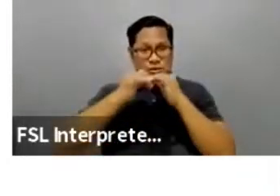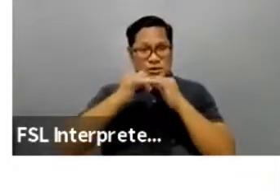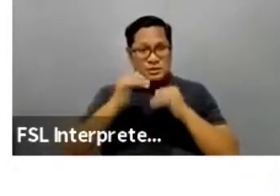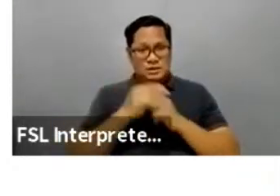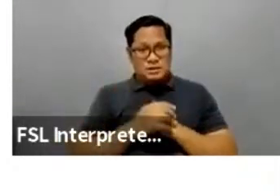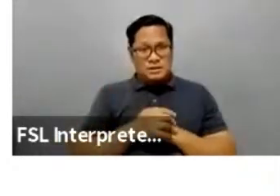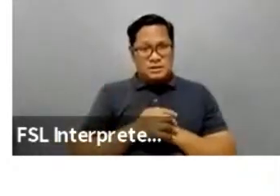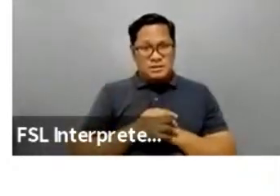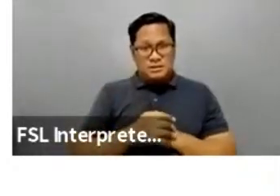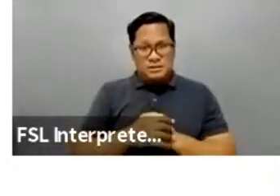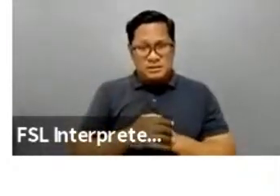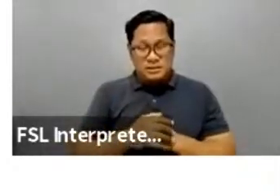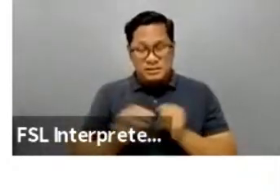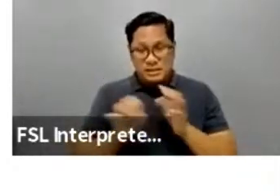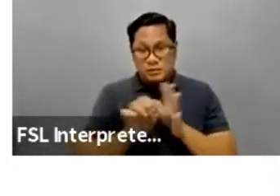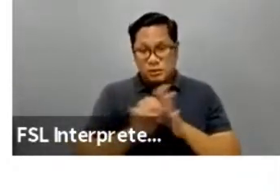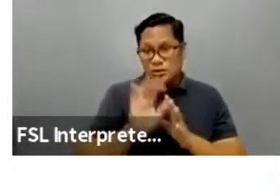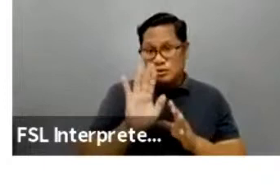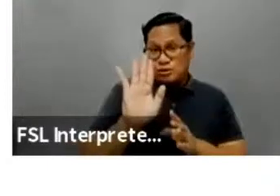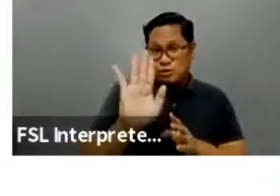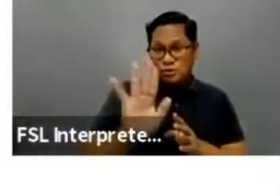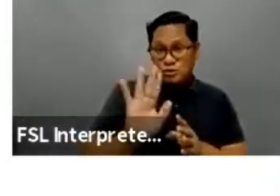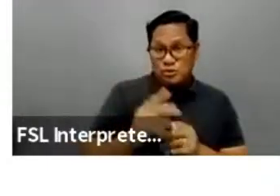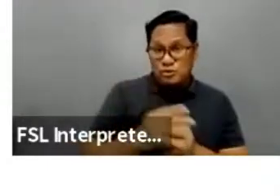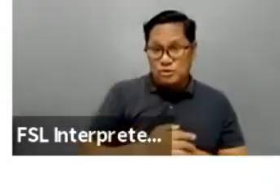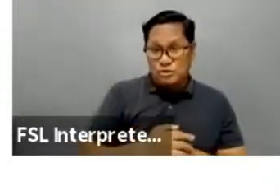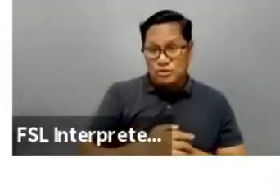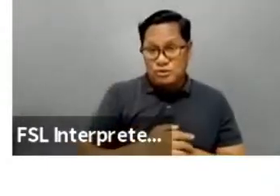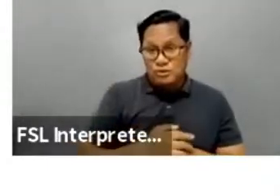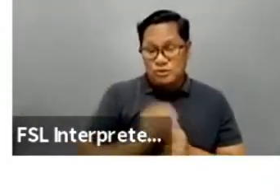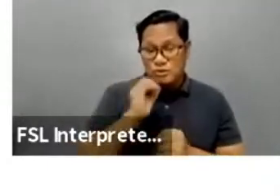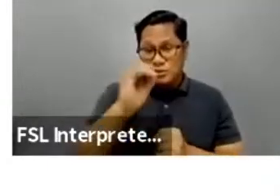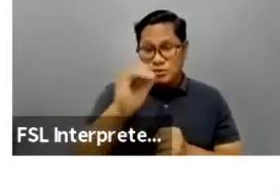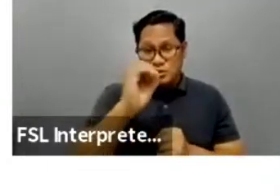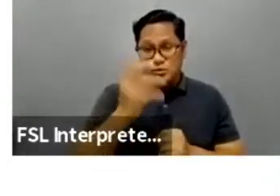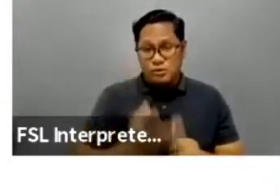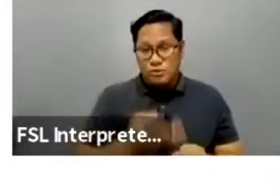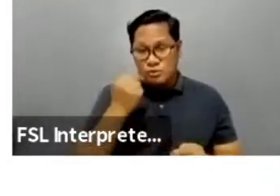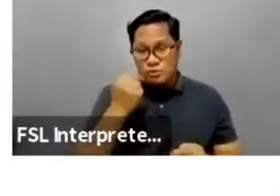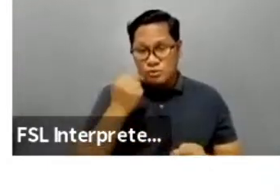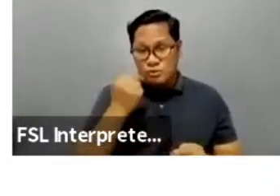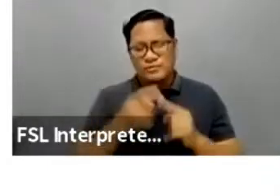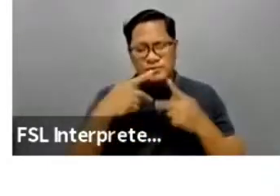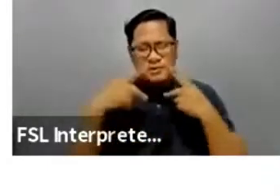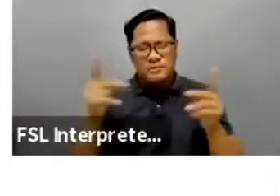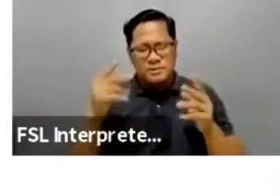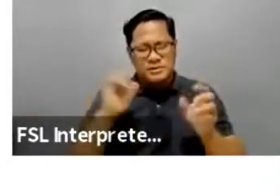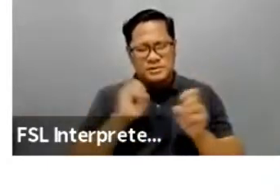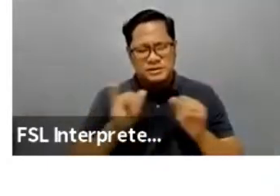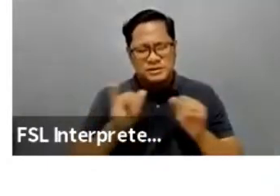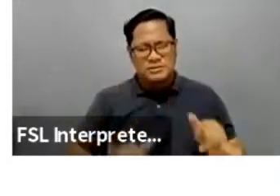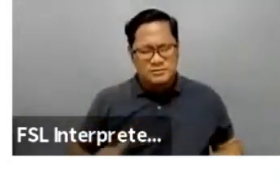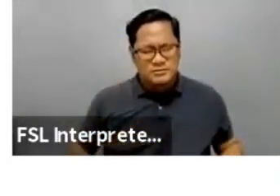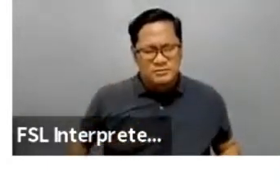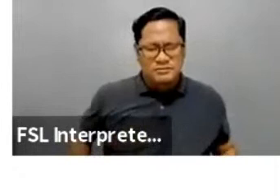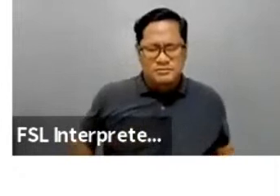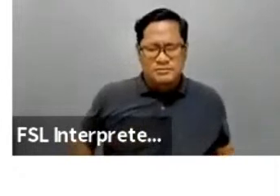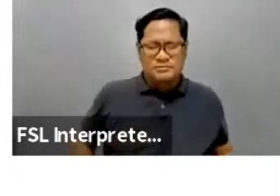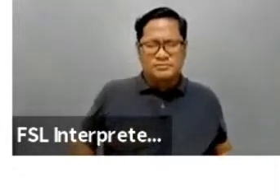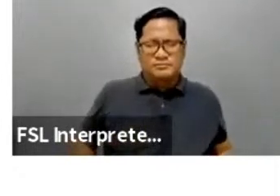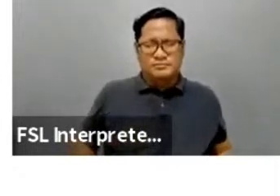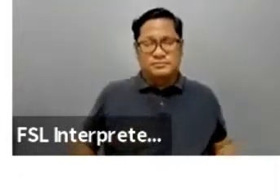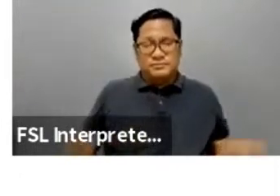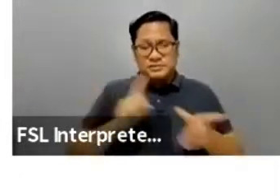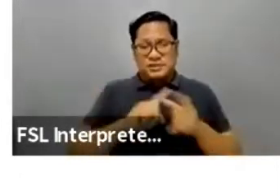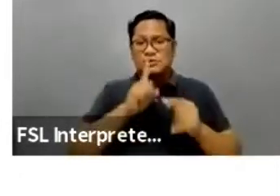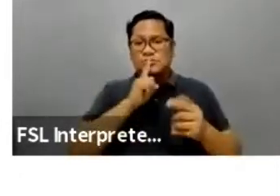mo, district hospital mo, at least barangay health centers mo, from the public system. And then that has to be merged